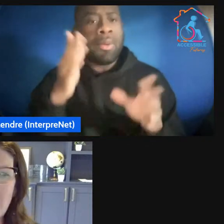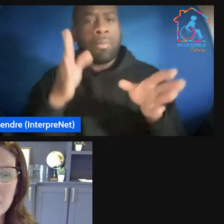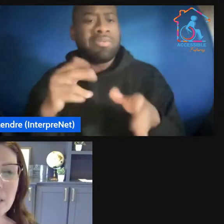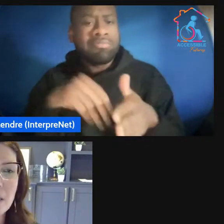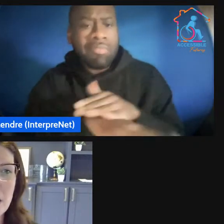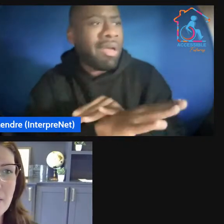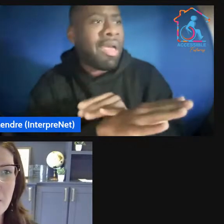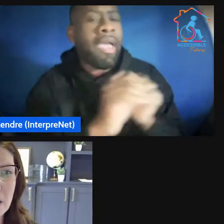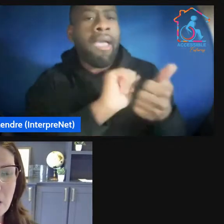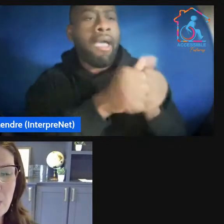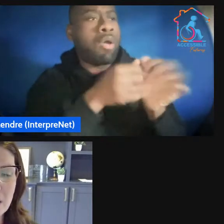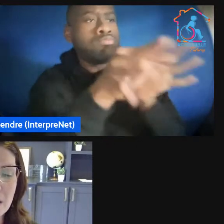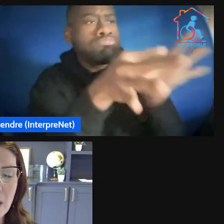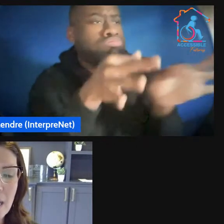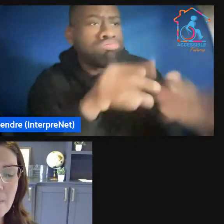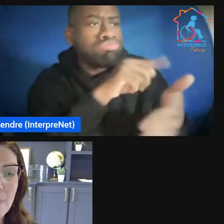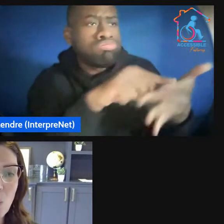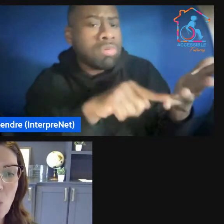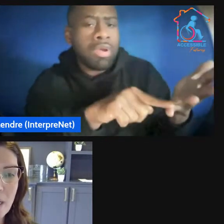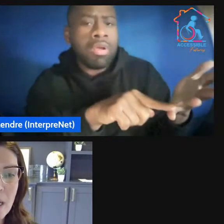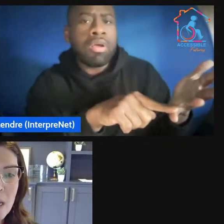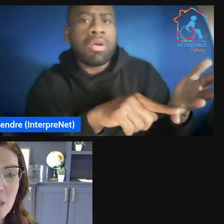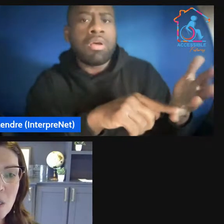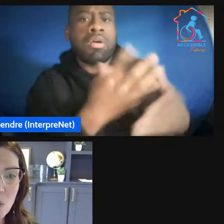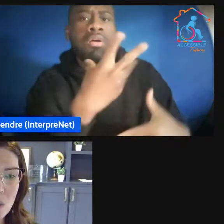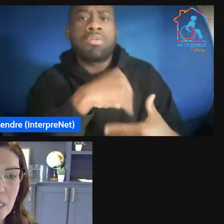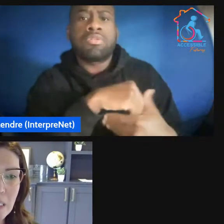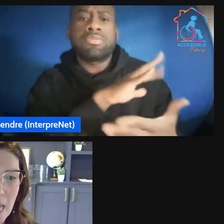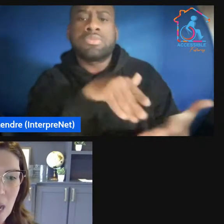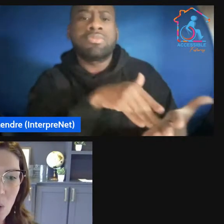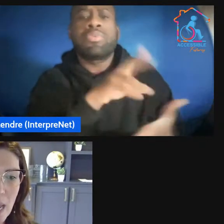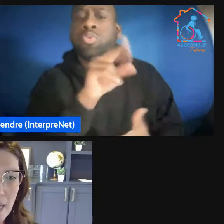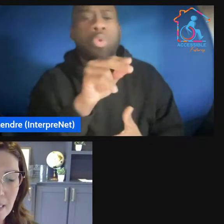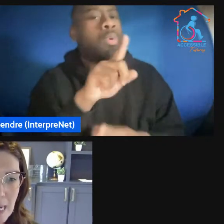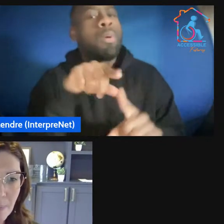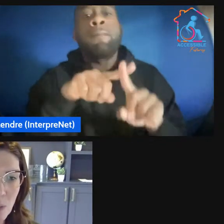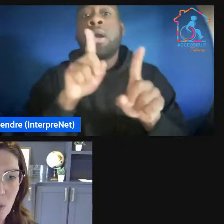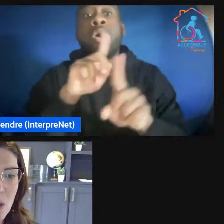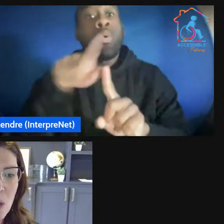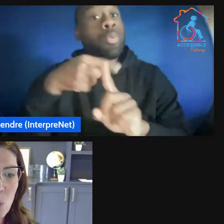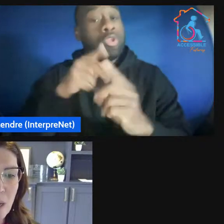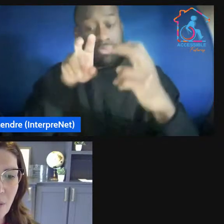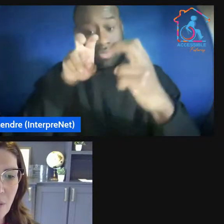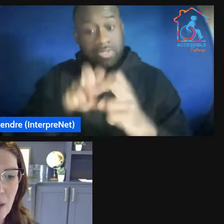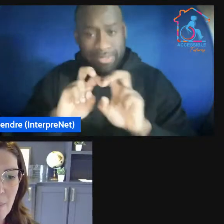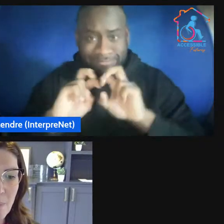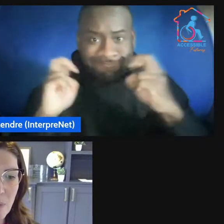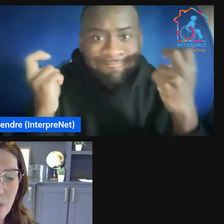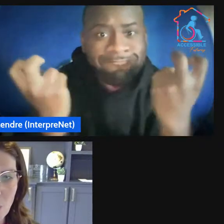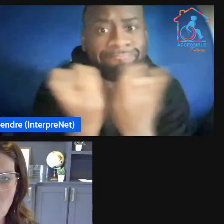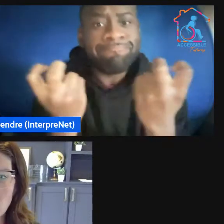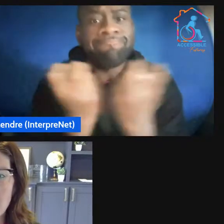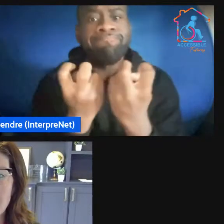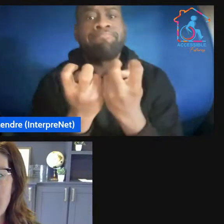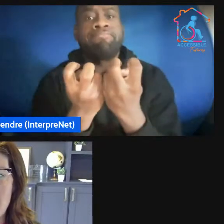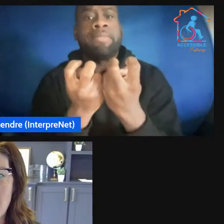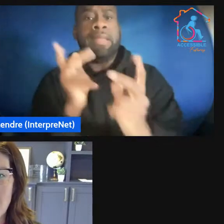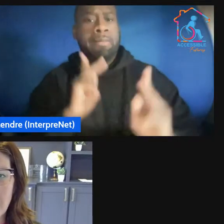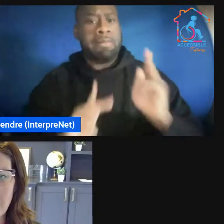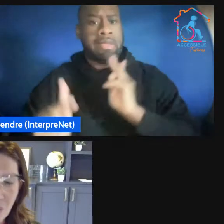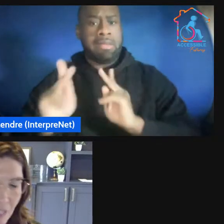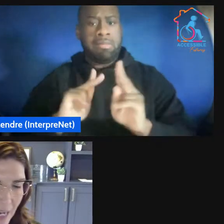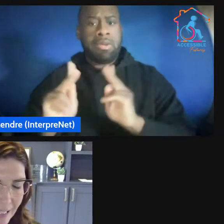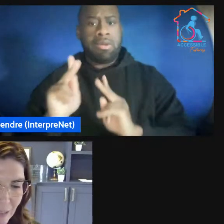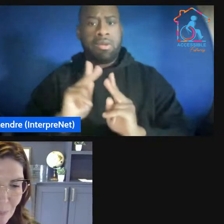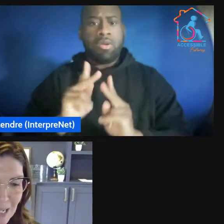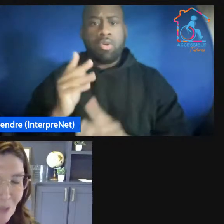best practices and evidence-based design, but when you sit down at a table with those that are